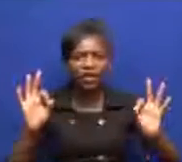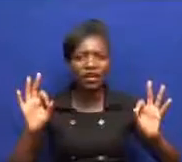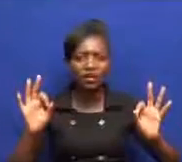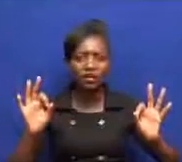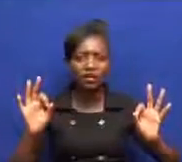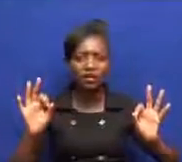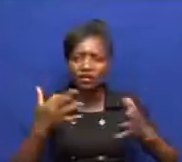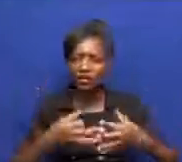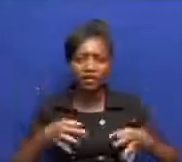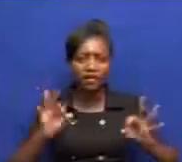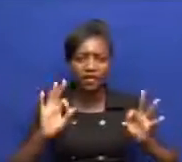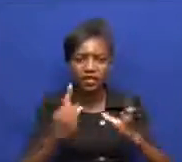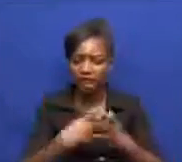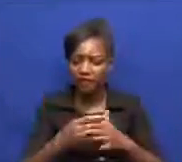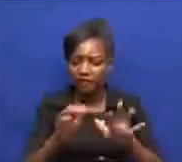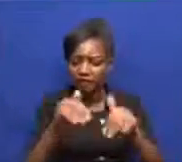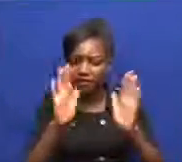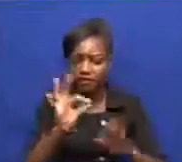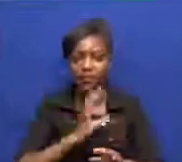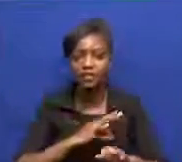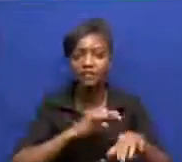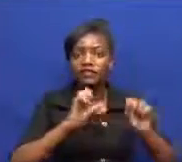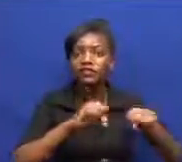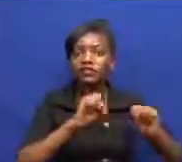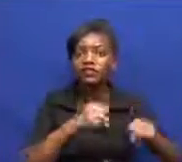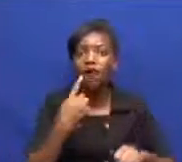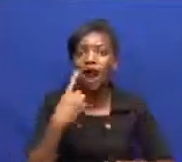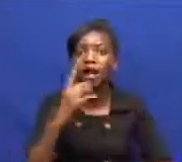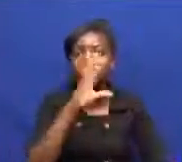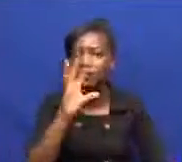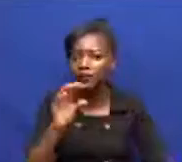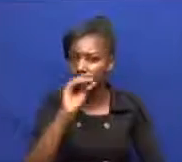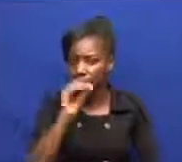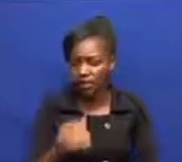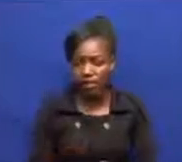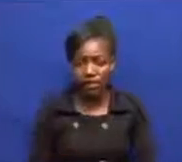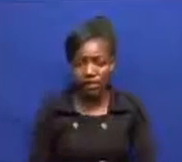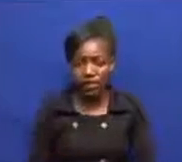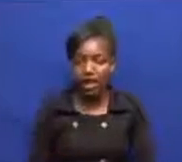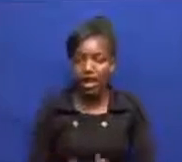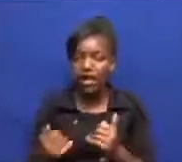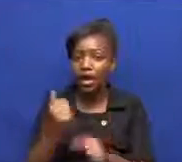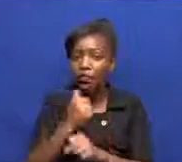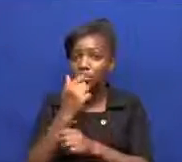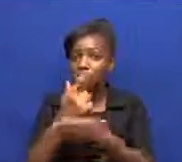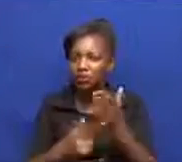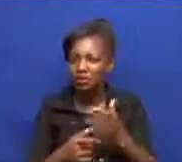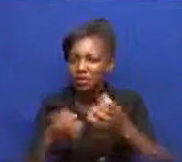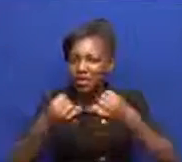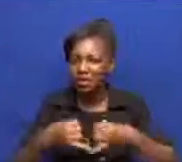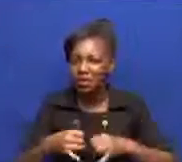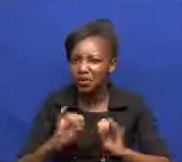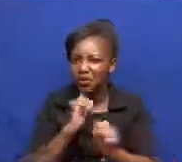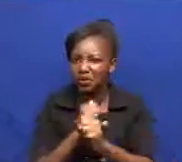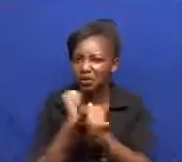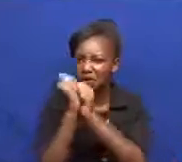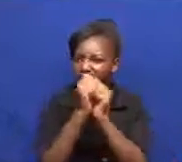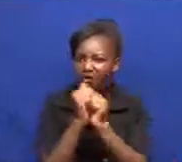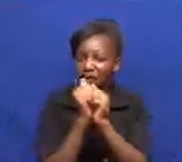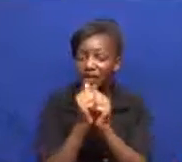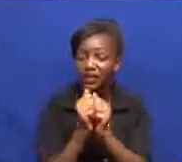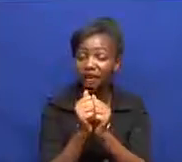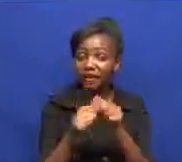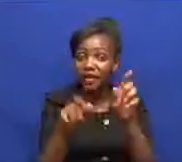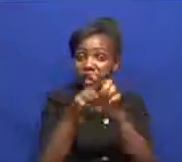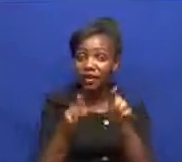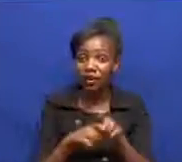that the farmers can benefit 100%. What we should be doing right now is to try to work together to diversify